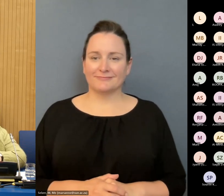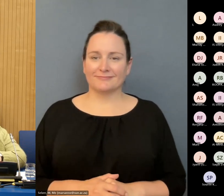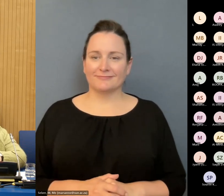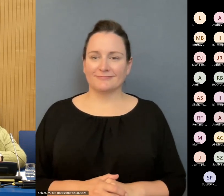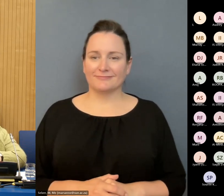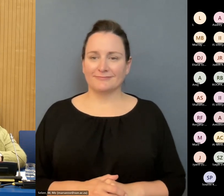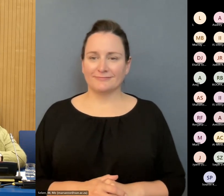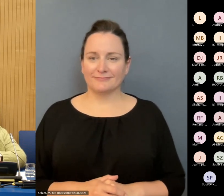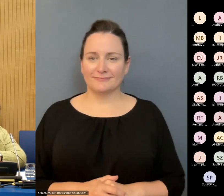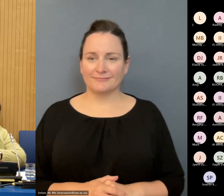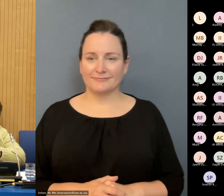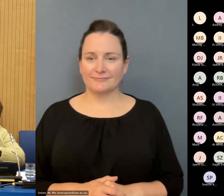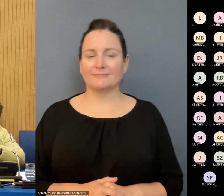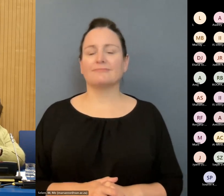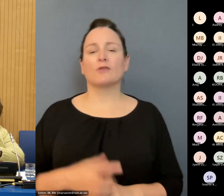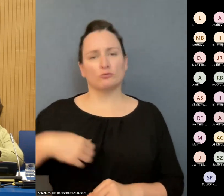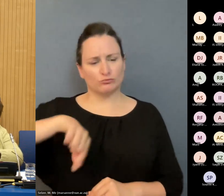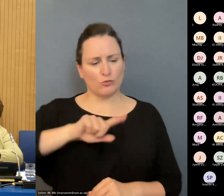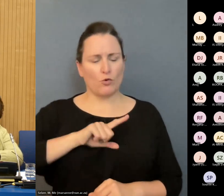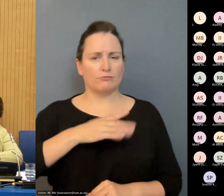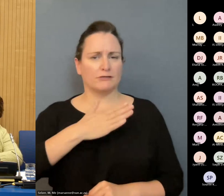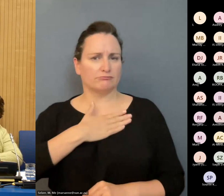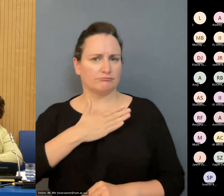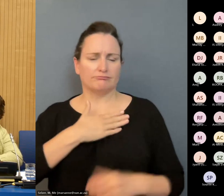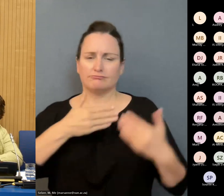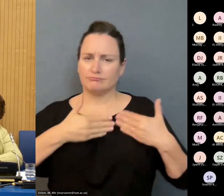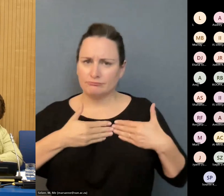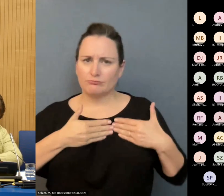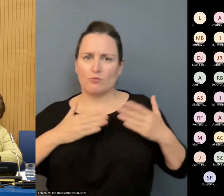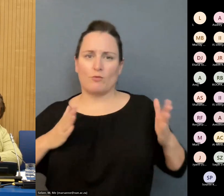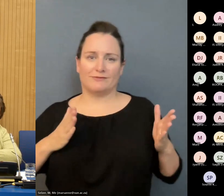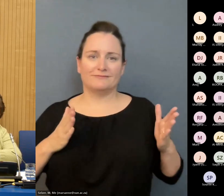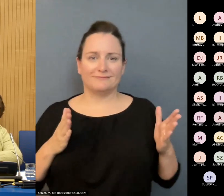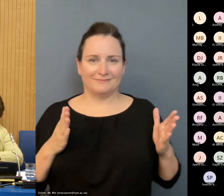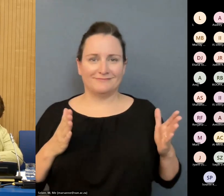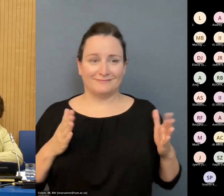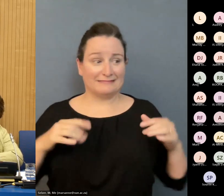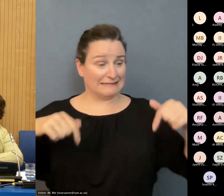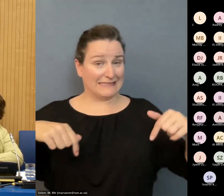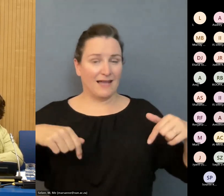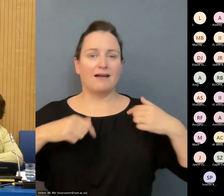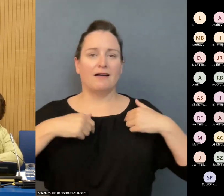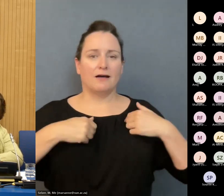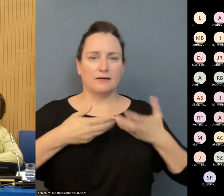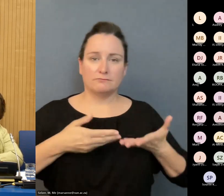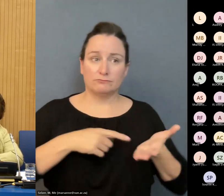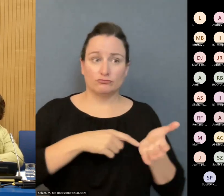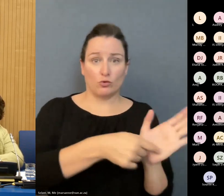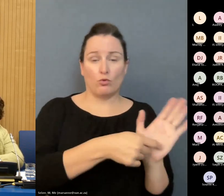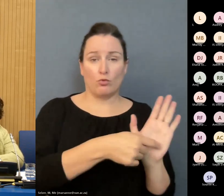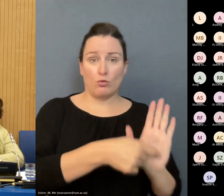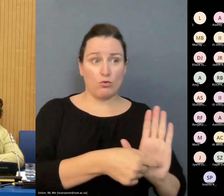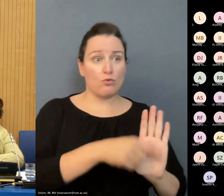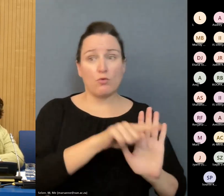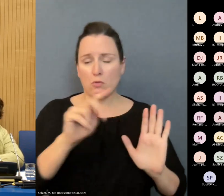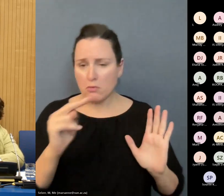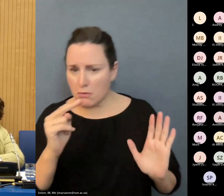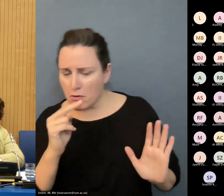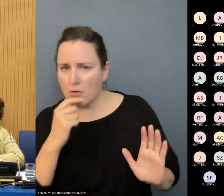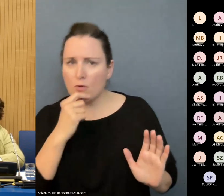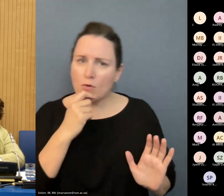our heart. And I think we keep doing this here in this room and all the other rooms with the Zero Project